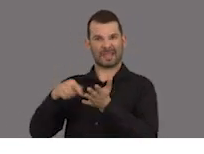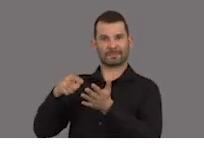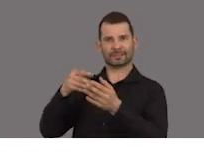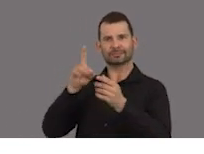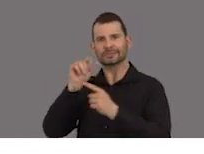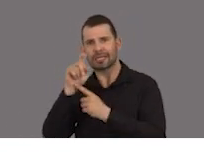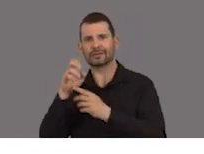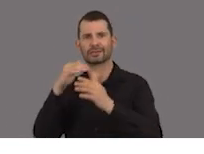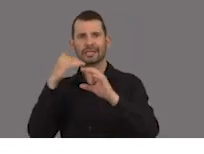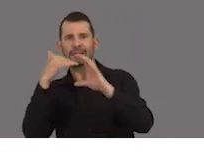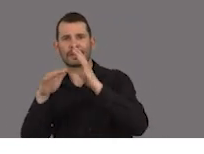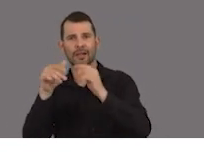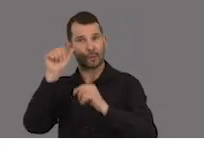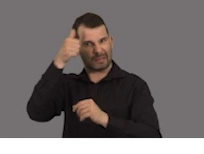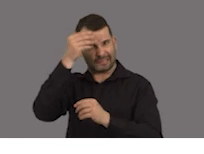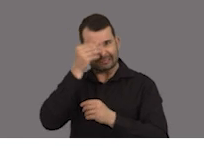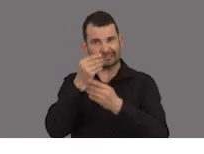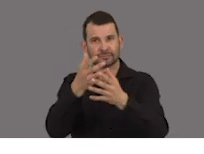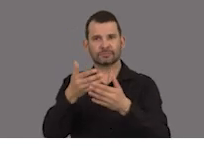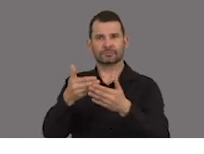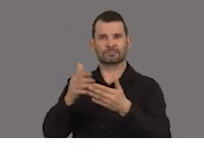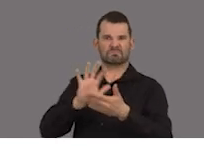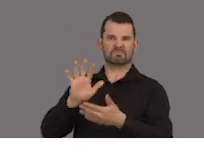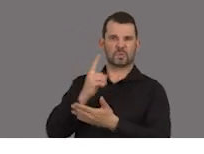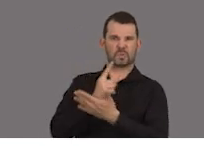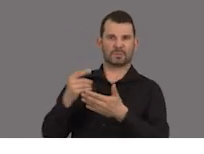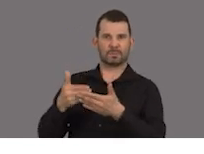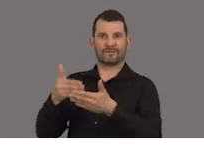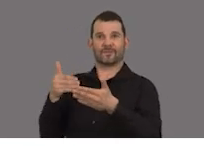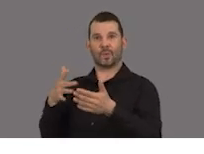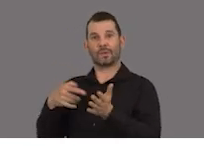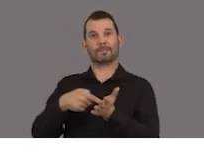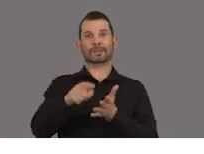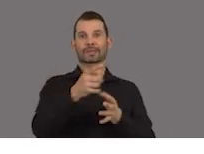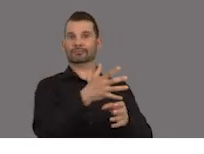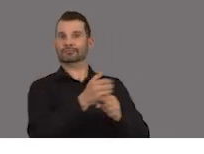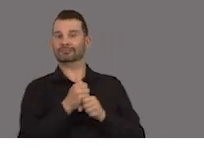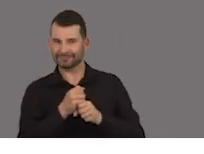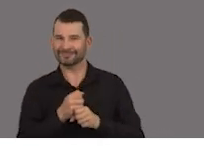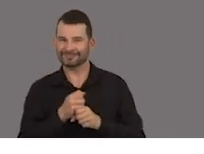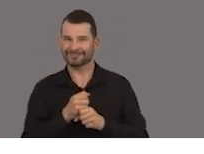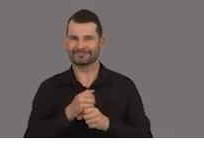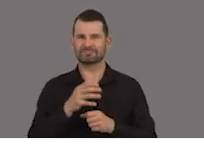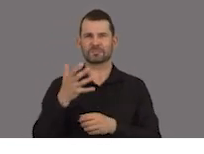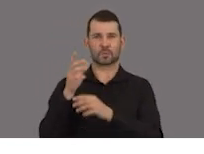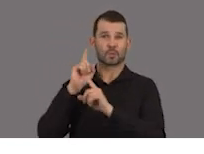email reminders about a week before the payment is issued. Go to